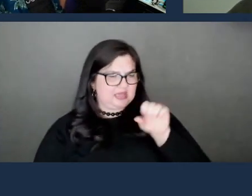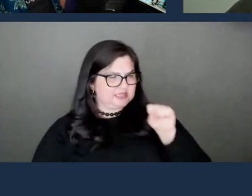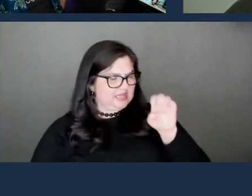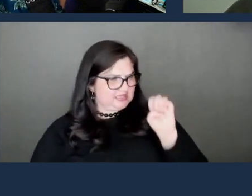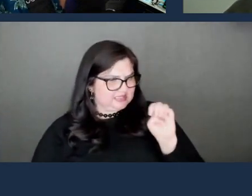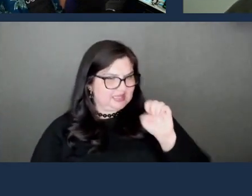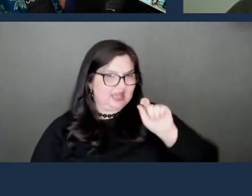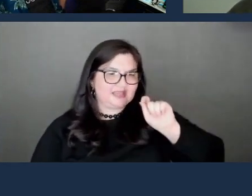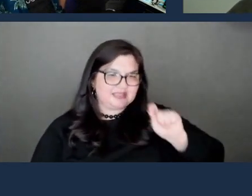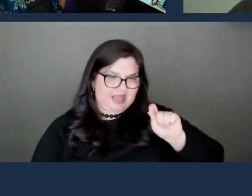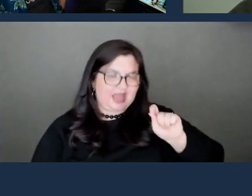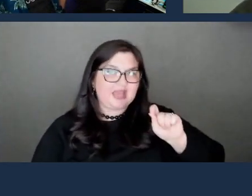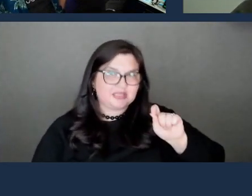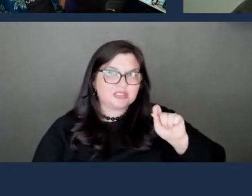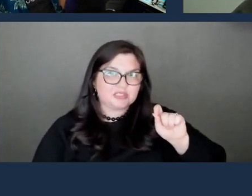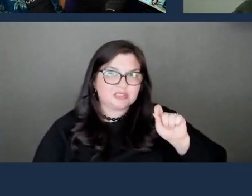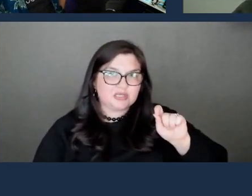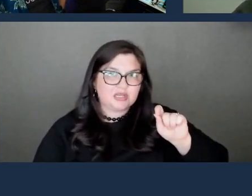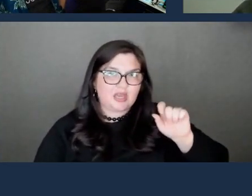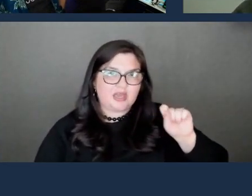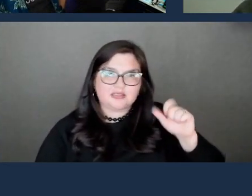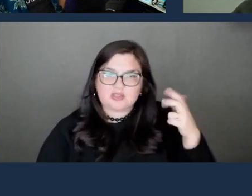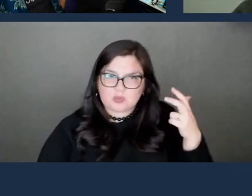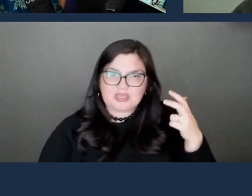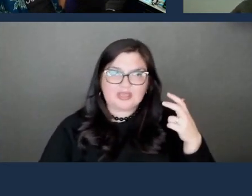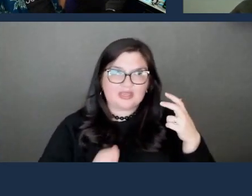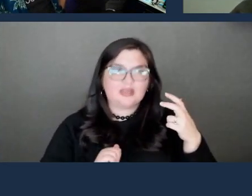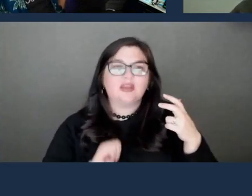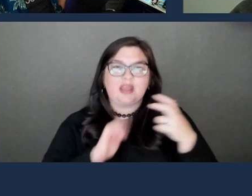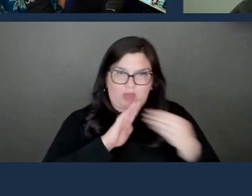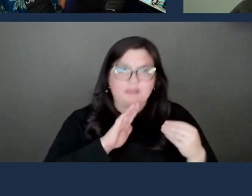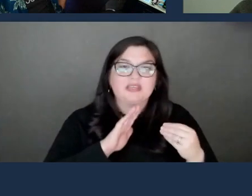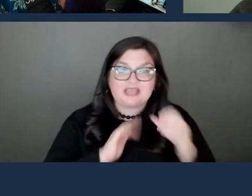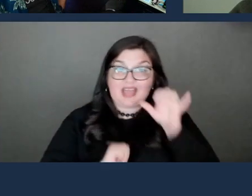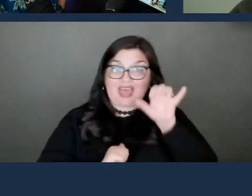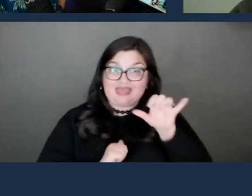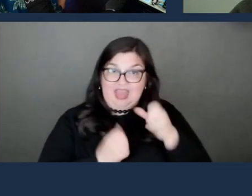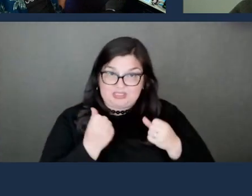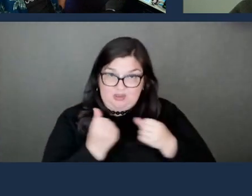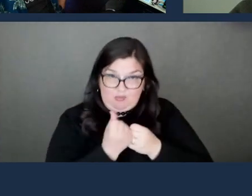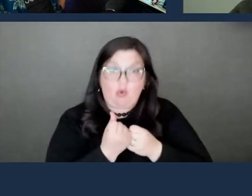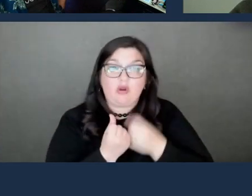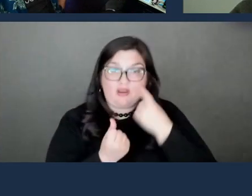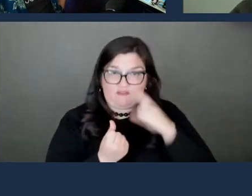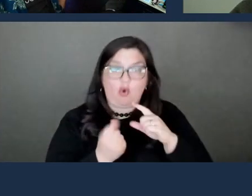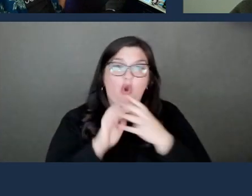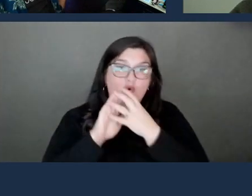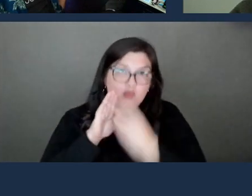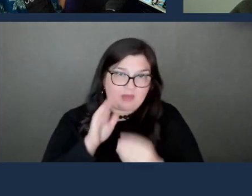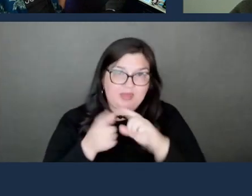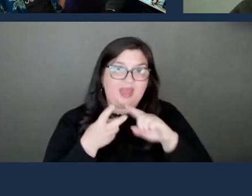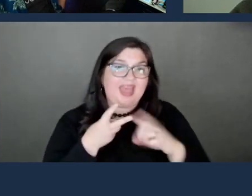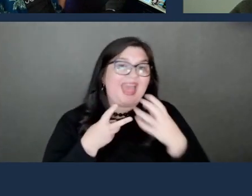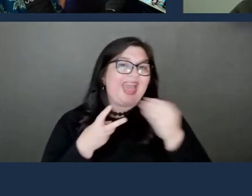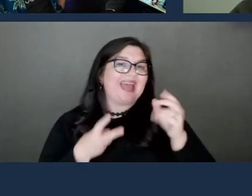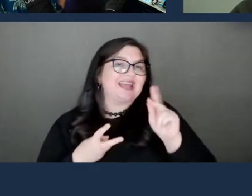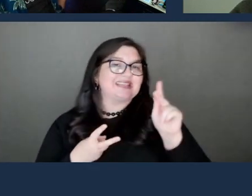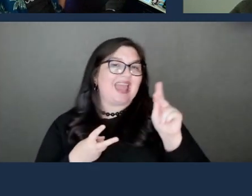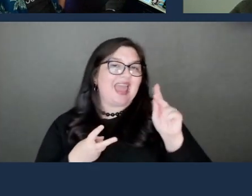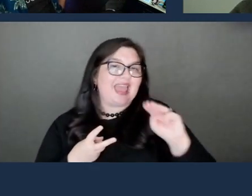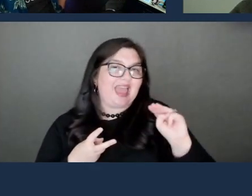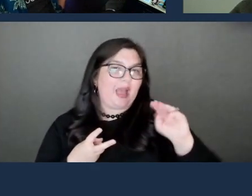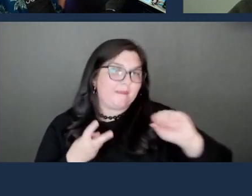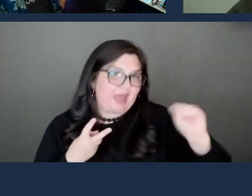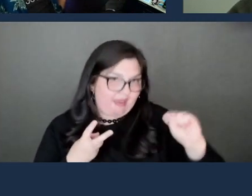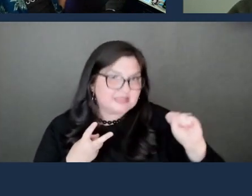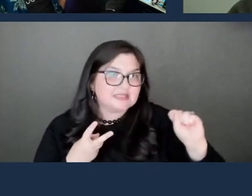SSE-S3 replication, that's our server side encryption, that is supported with replication, as well as KMS keys